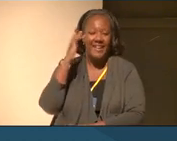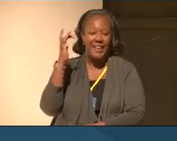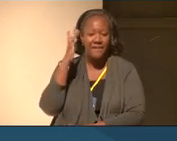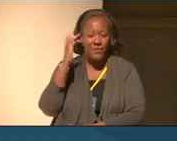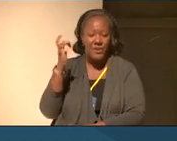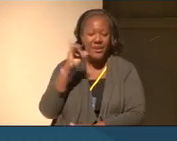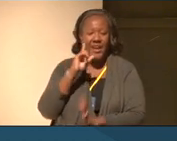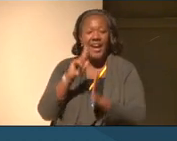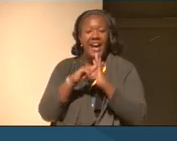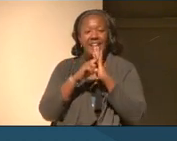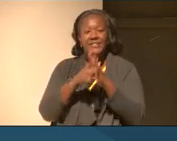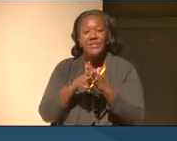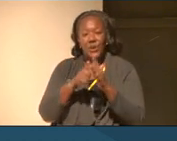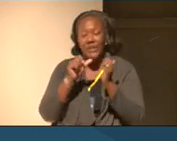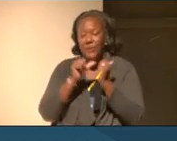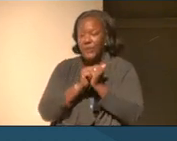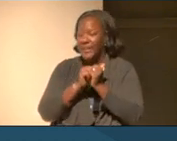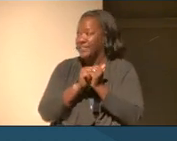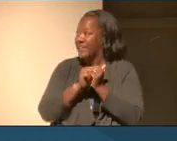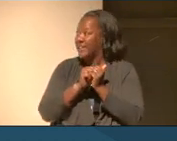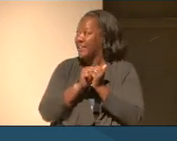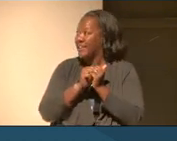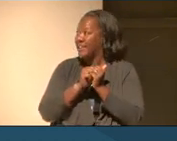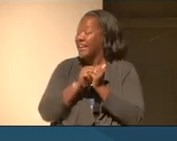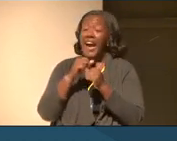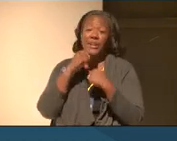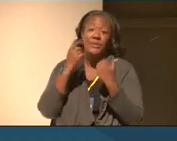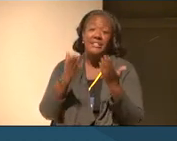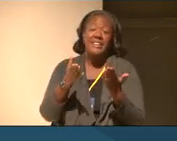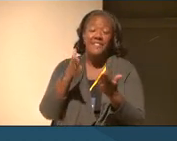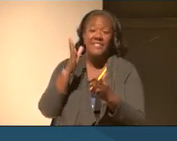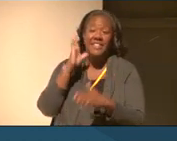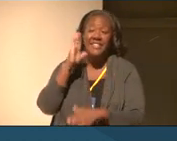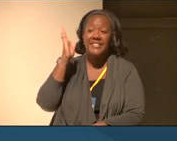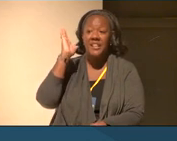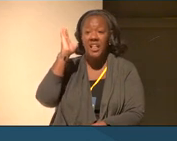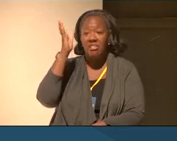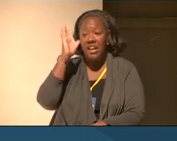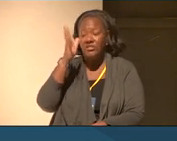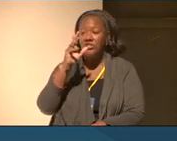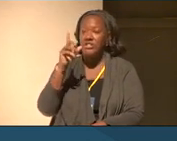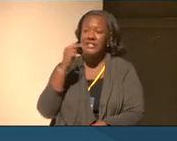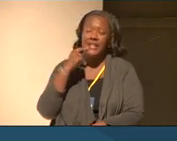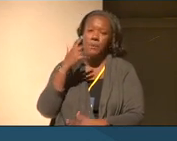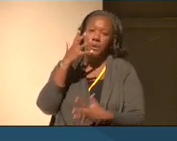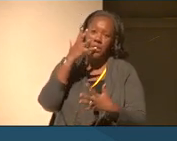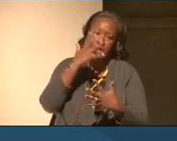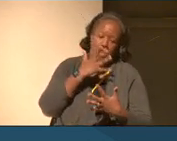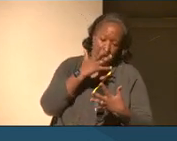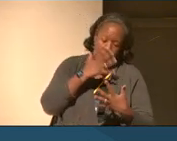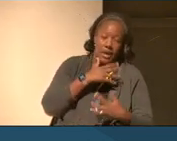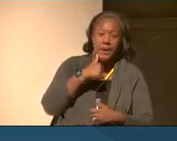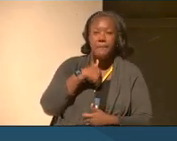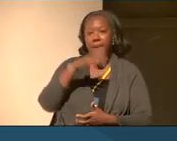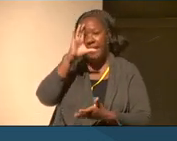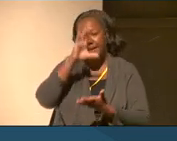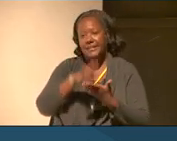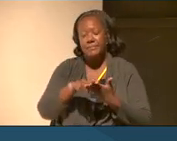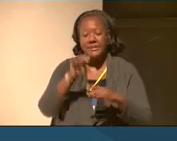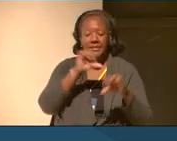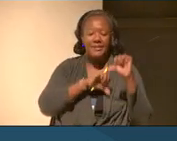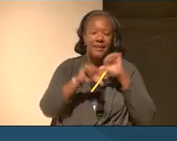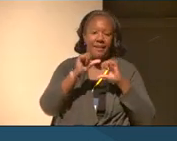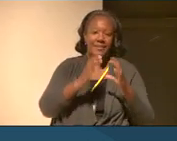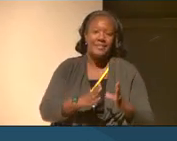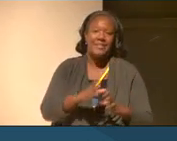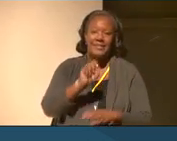I started off in kind of this, I used to give these lectures that were all about doom and gloom. In fact, my husband was the same way. He was also a scientist at the Smithsonian.